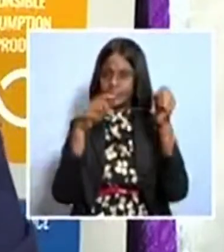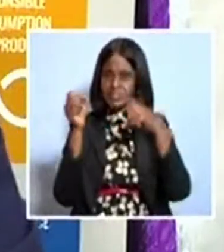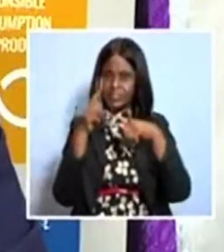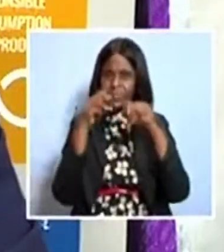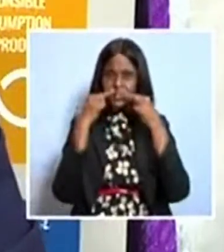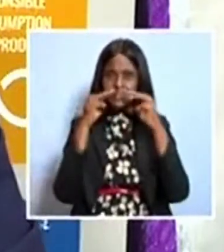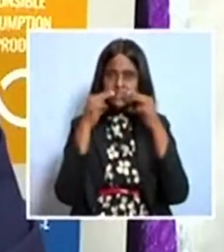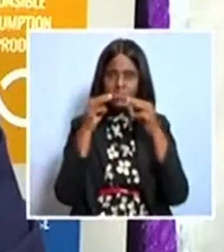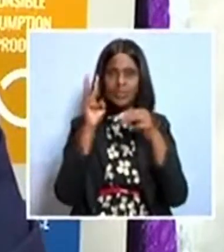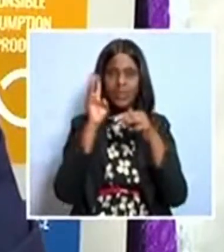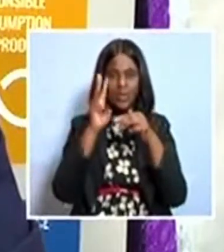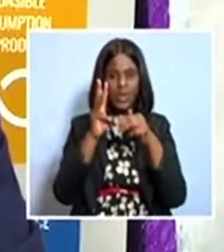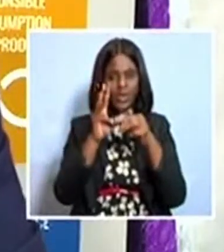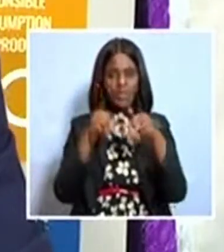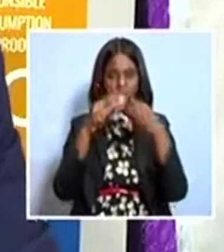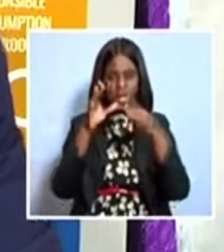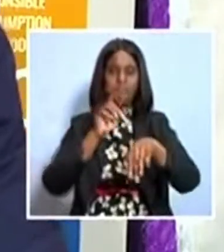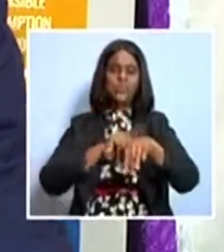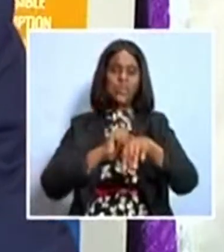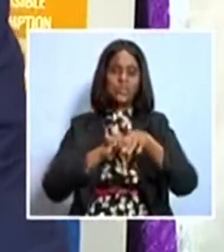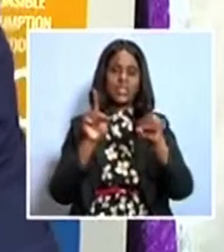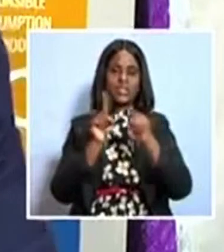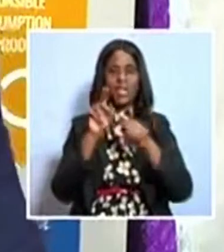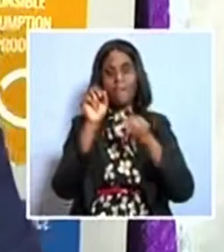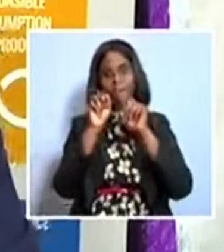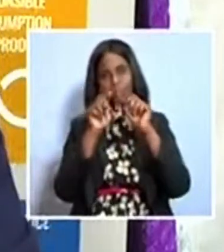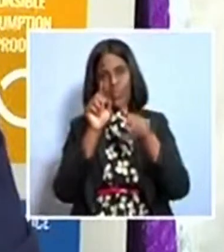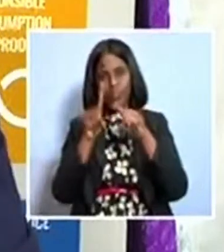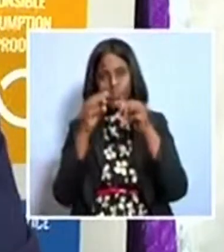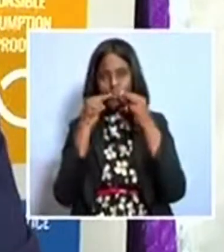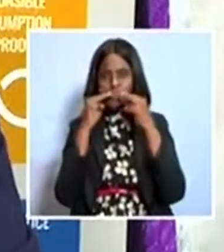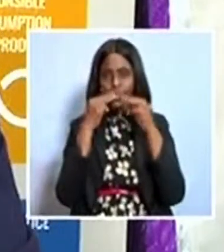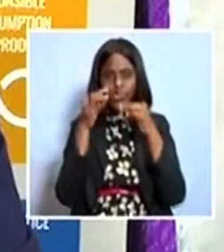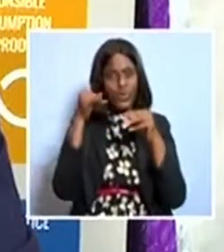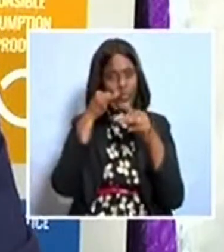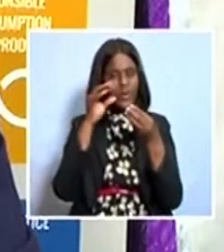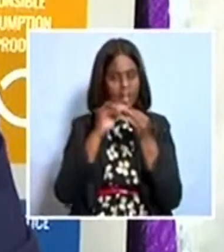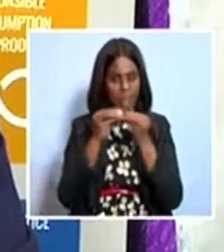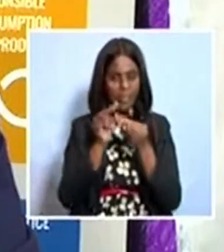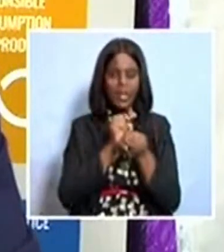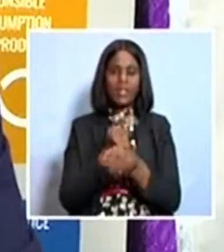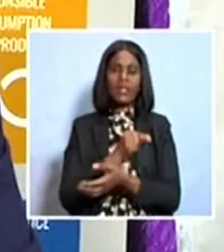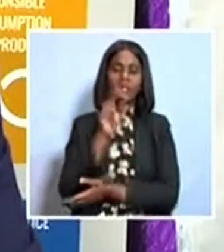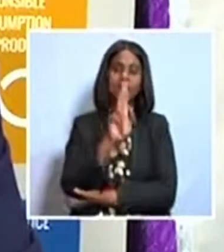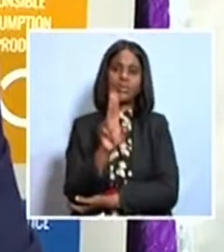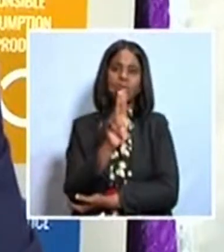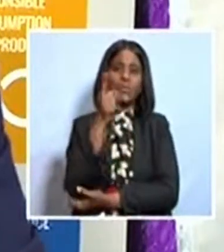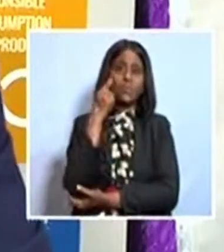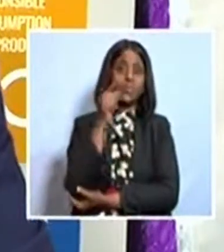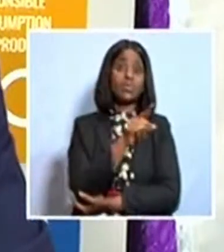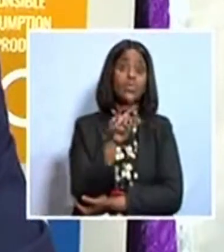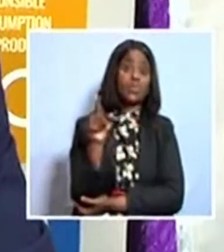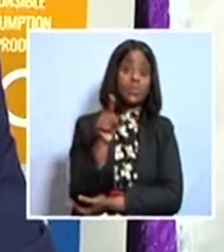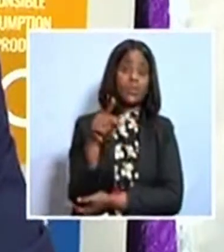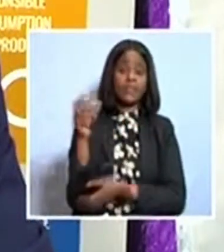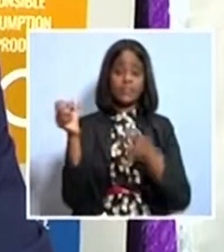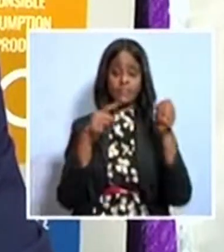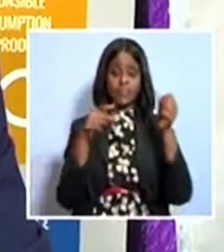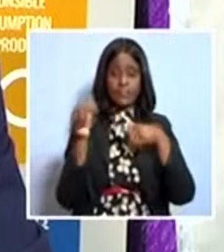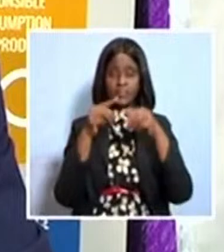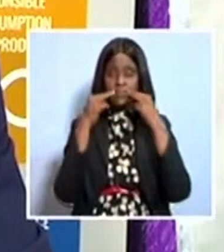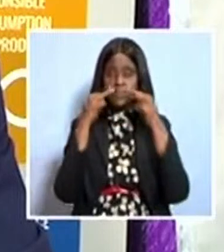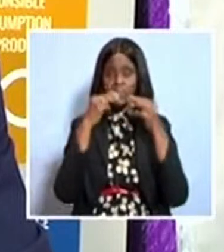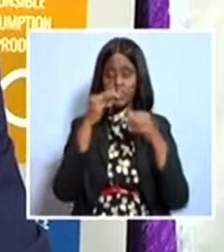we'll be accorded that opportunity to send in text messages. The number that we are using for those text messages